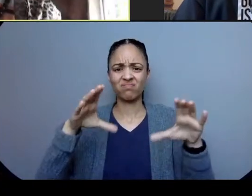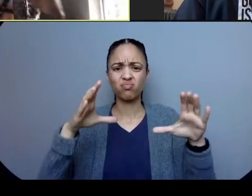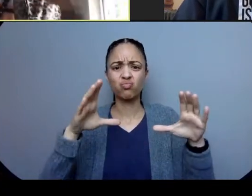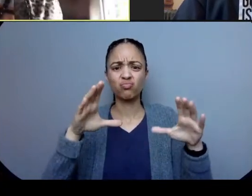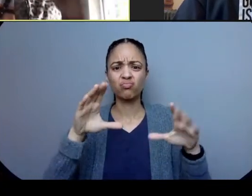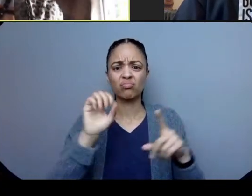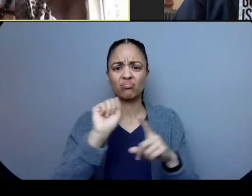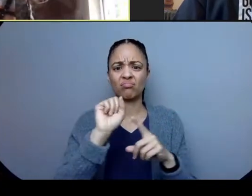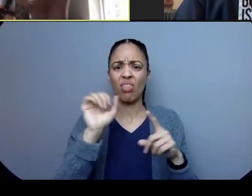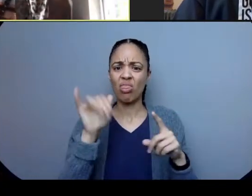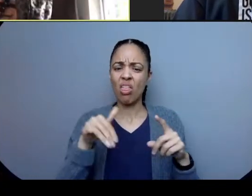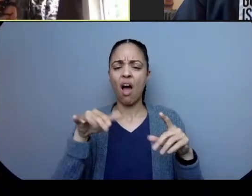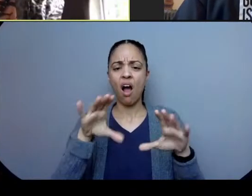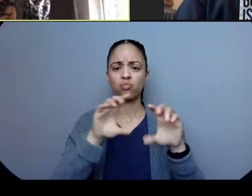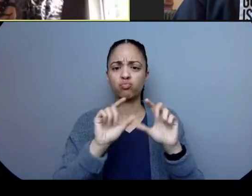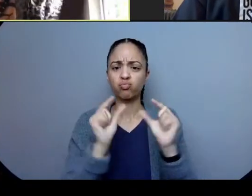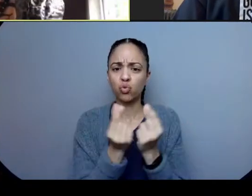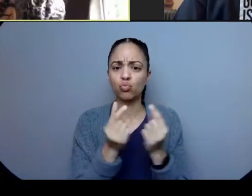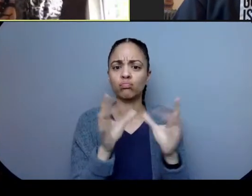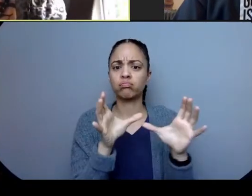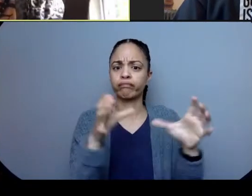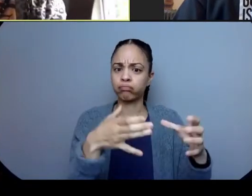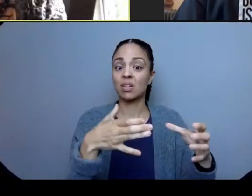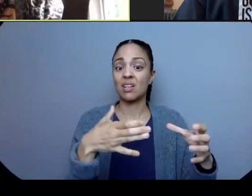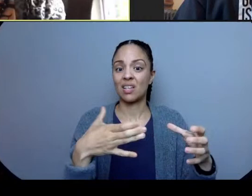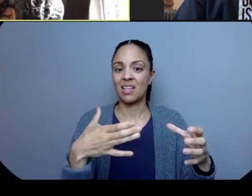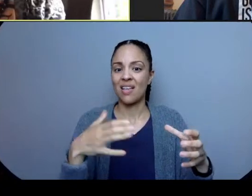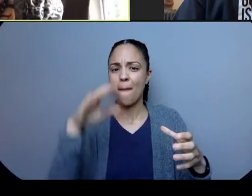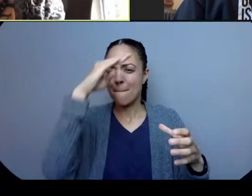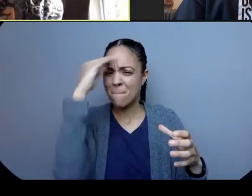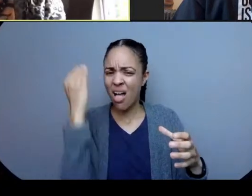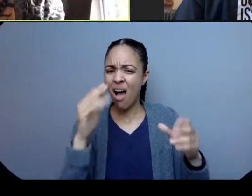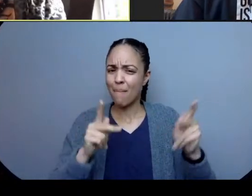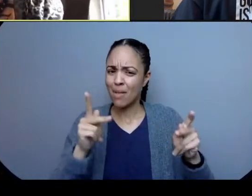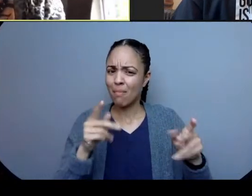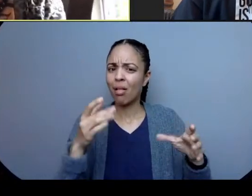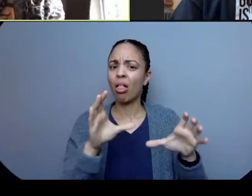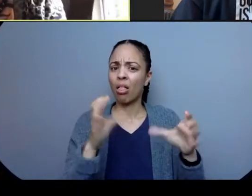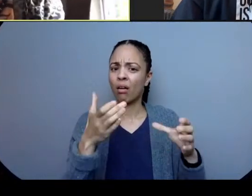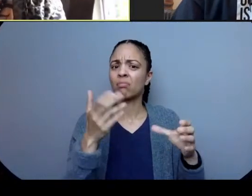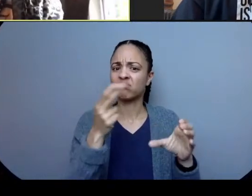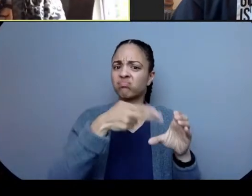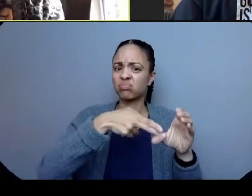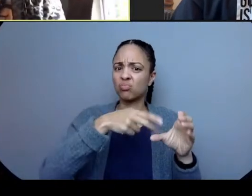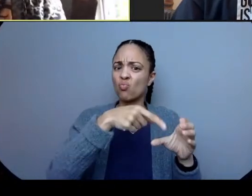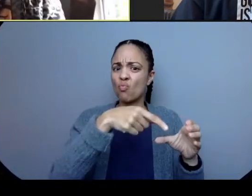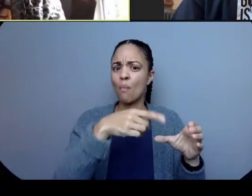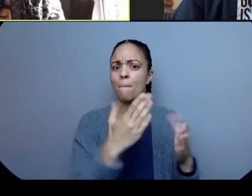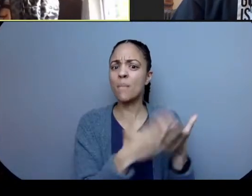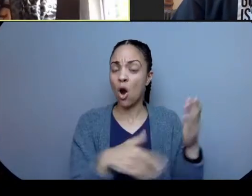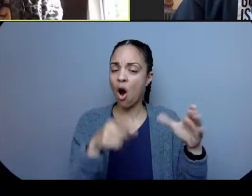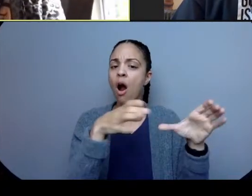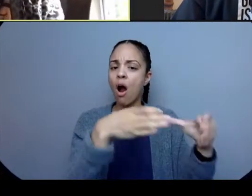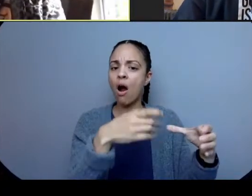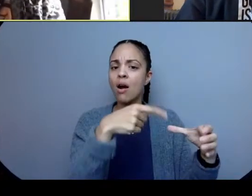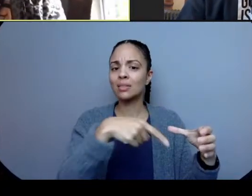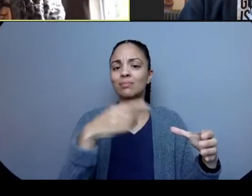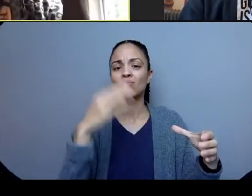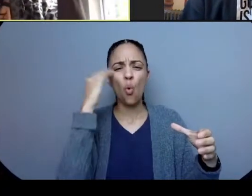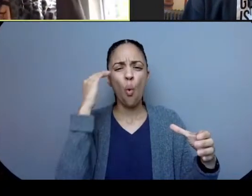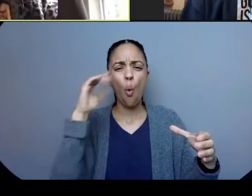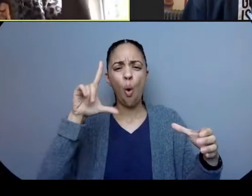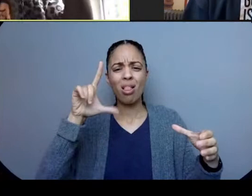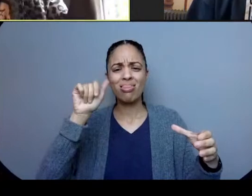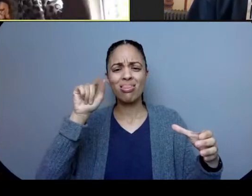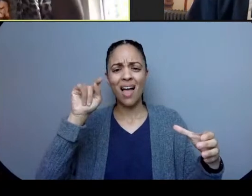blacks, and then all the working class, all the, you know, the Latinx, the Asians,